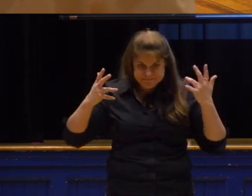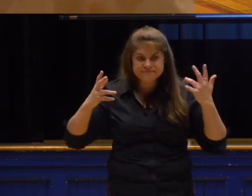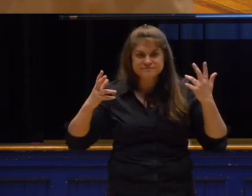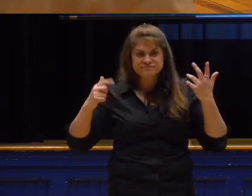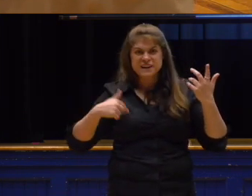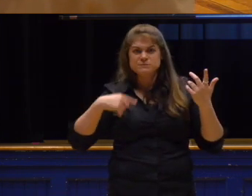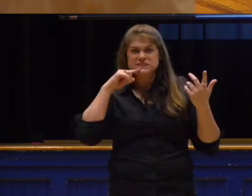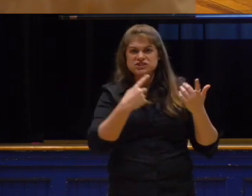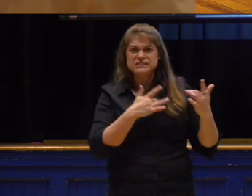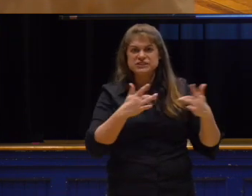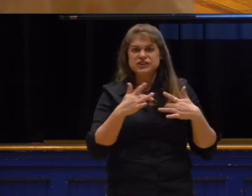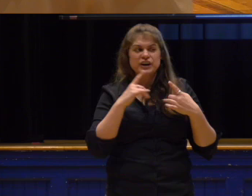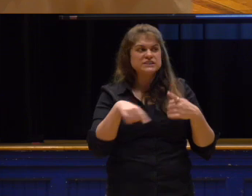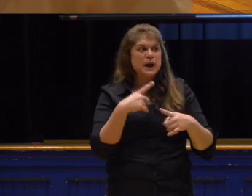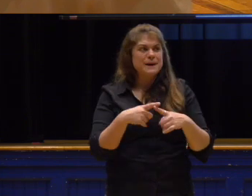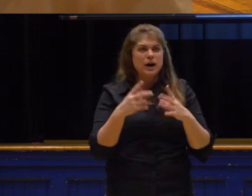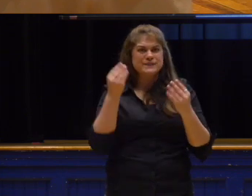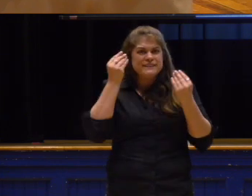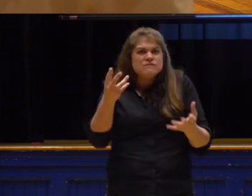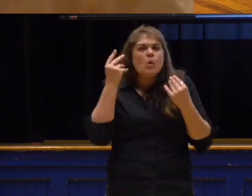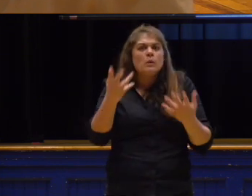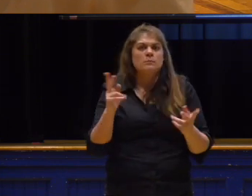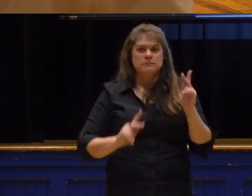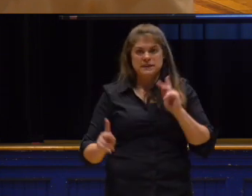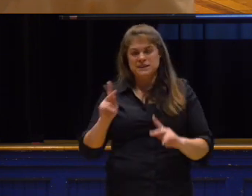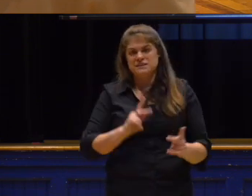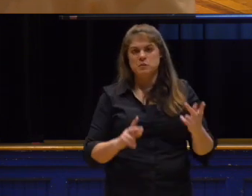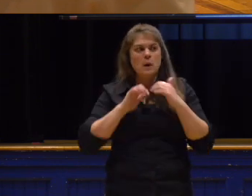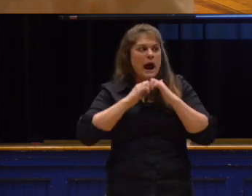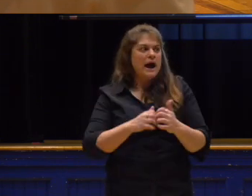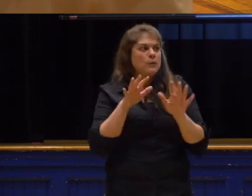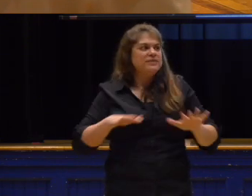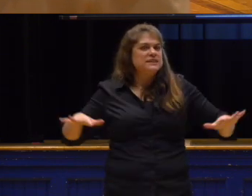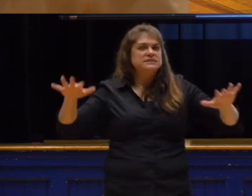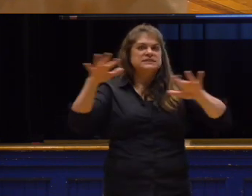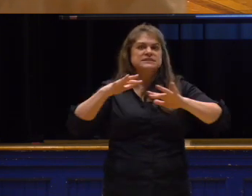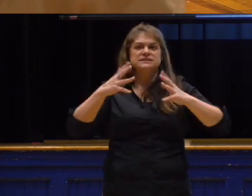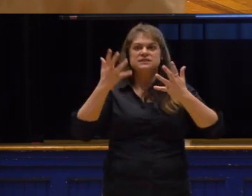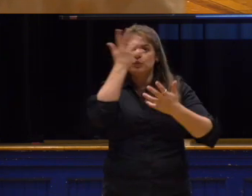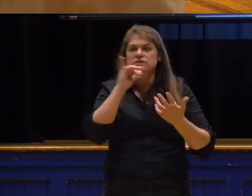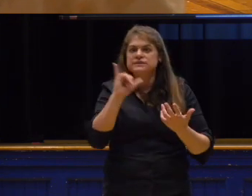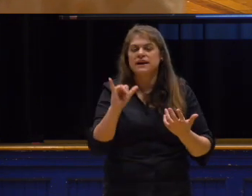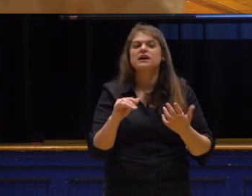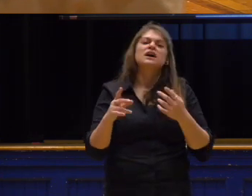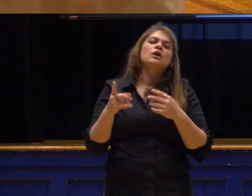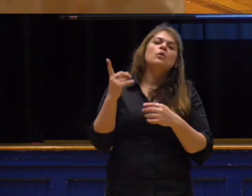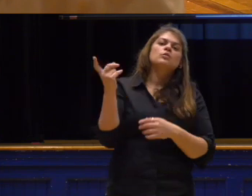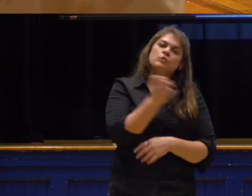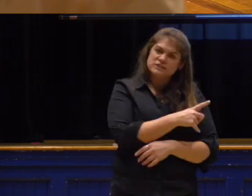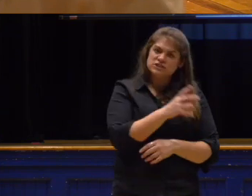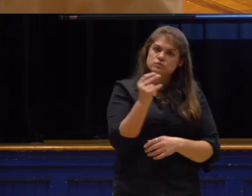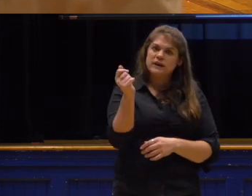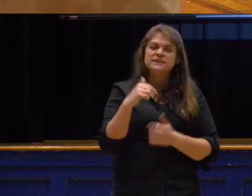my serious concern about informing people about how this is going to go. And then one quick